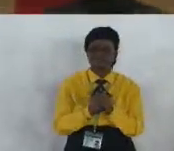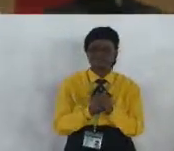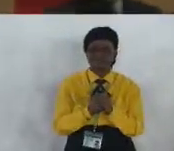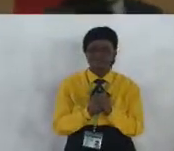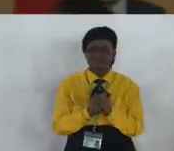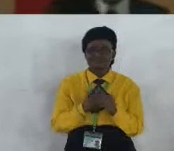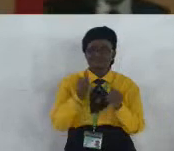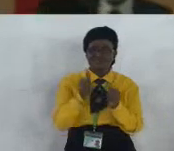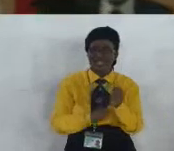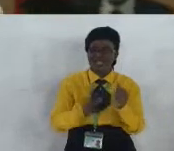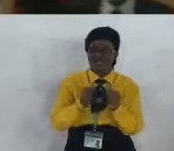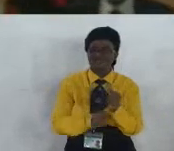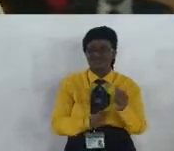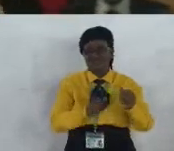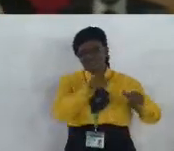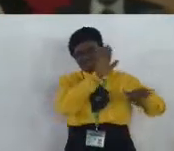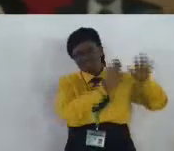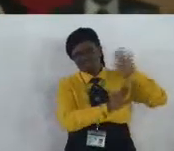Every sick